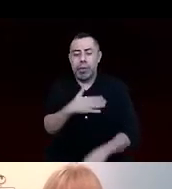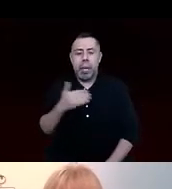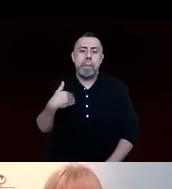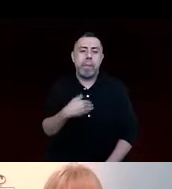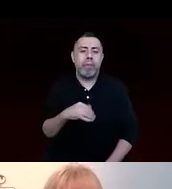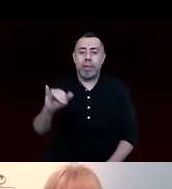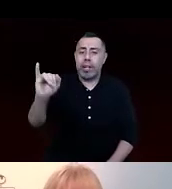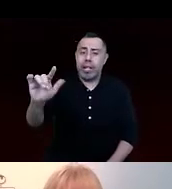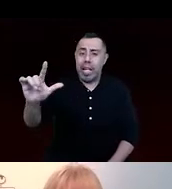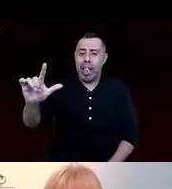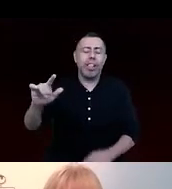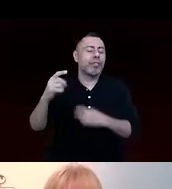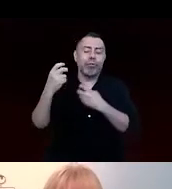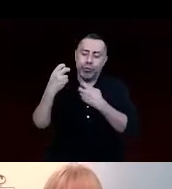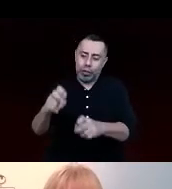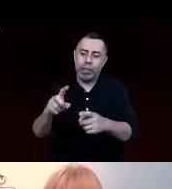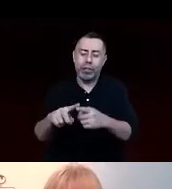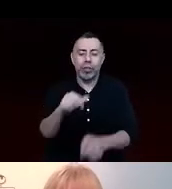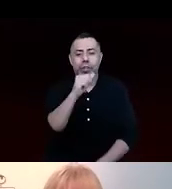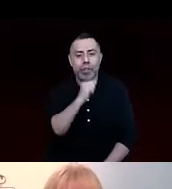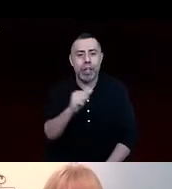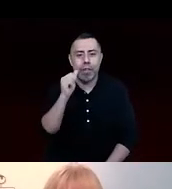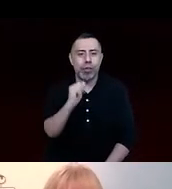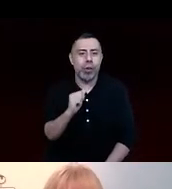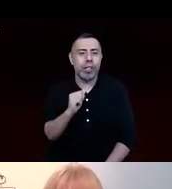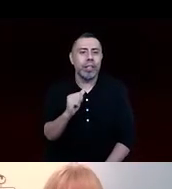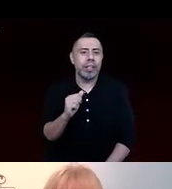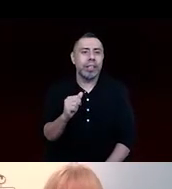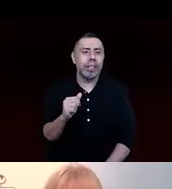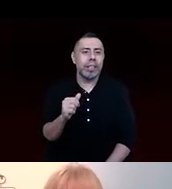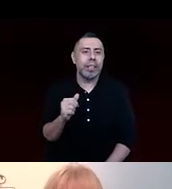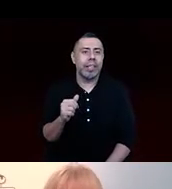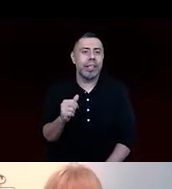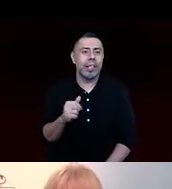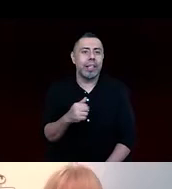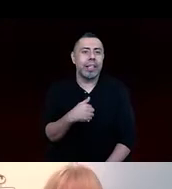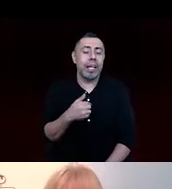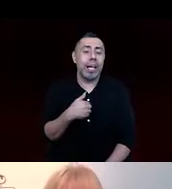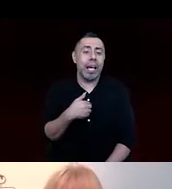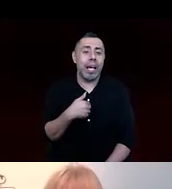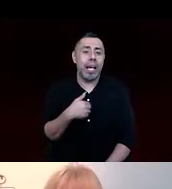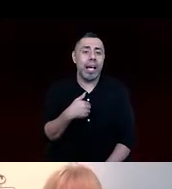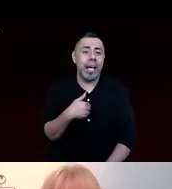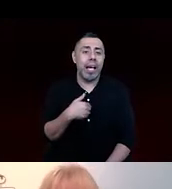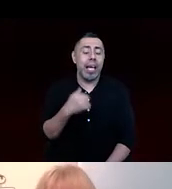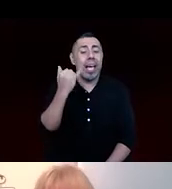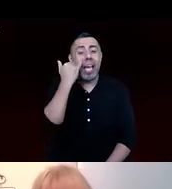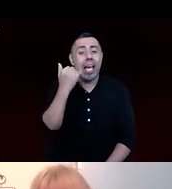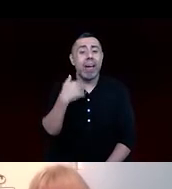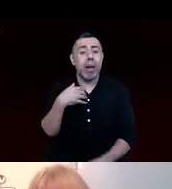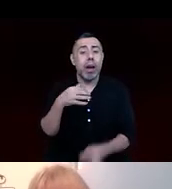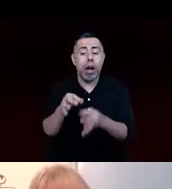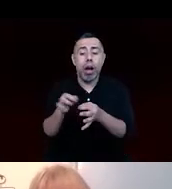to Arizona. I missed it. I wouldn't have been able to do it if I'd waited a couple of